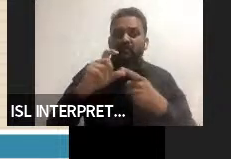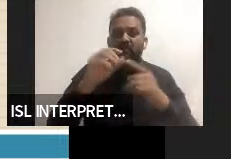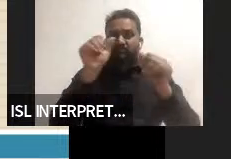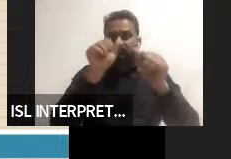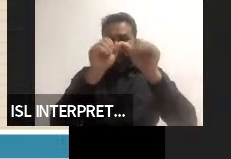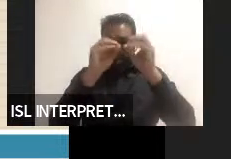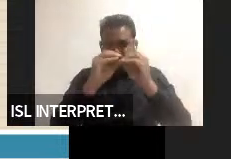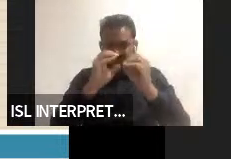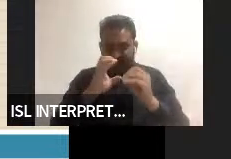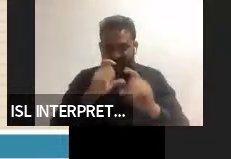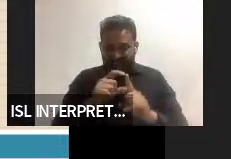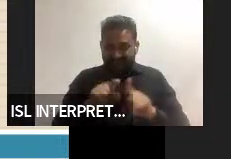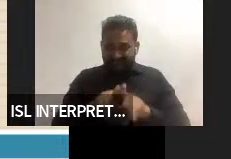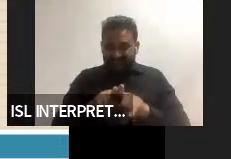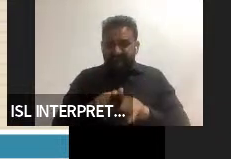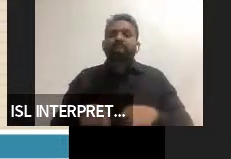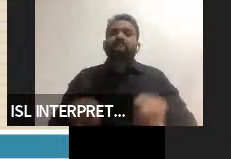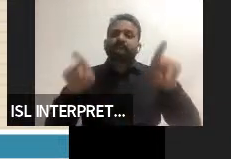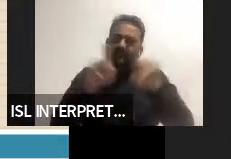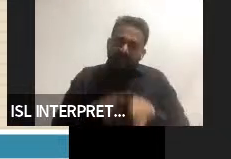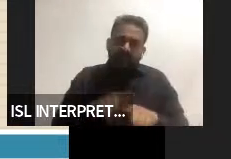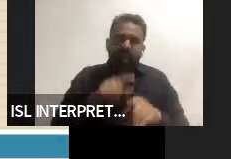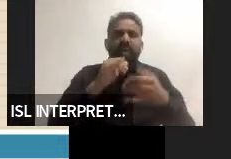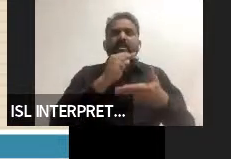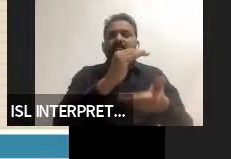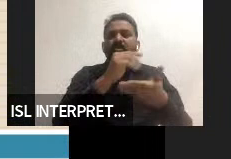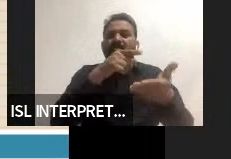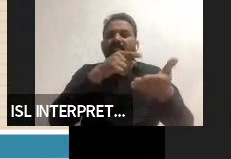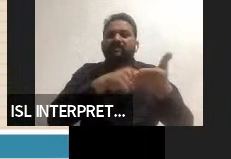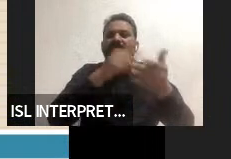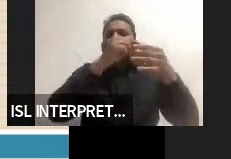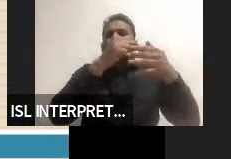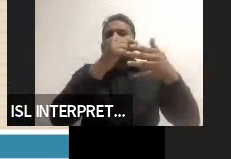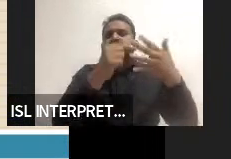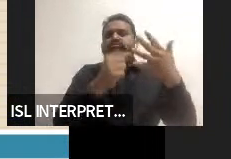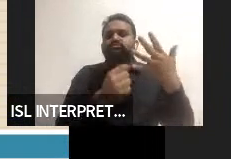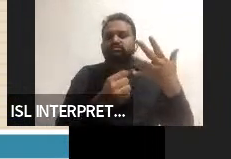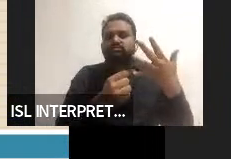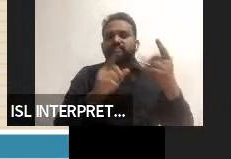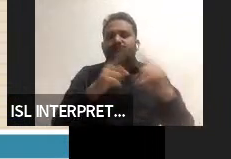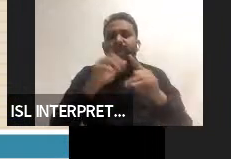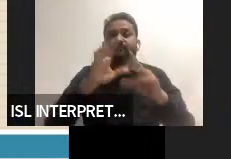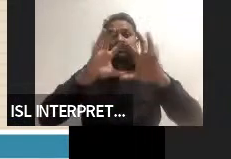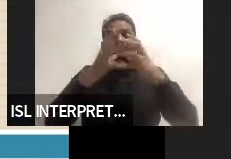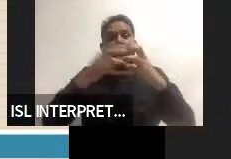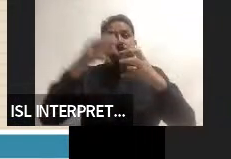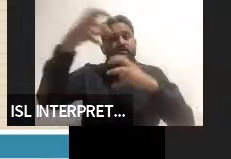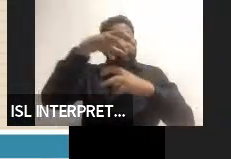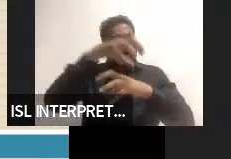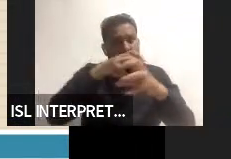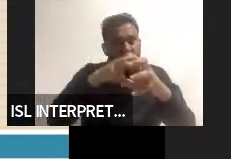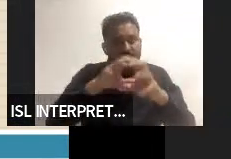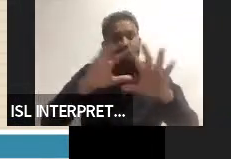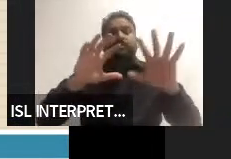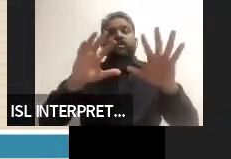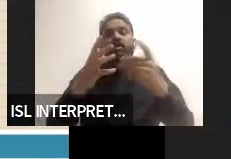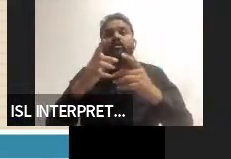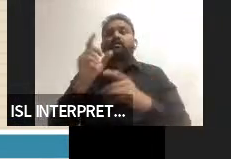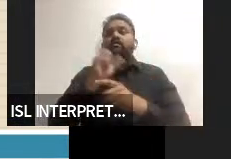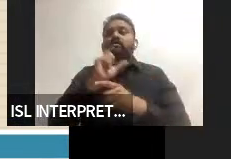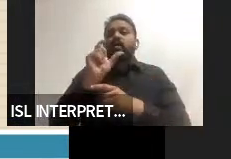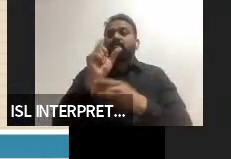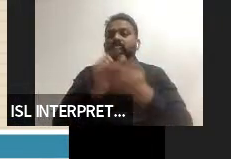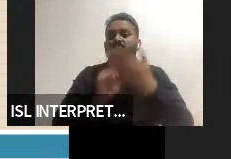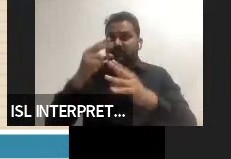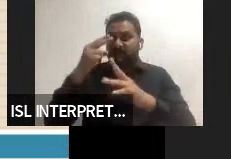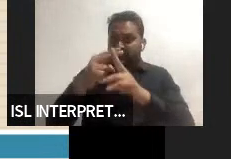alphabetical order. Again, here you have a choice. Either you can use country-wise or the name of the institution or name